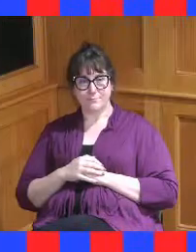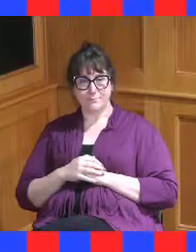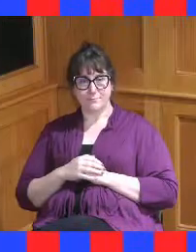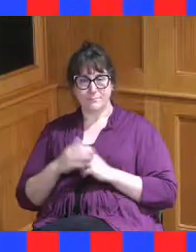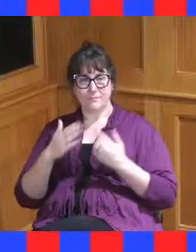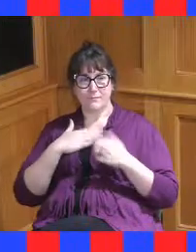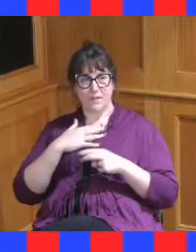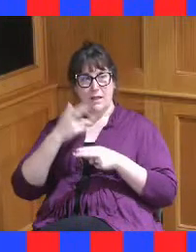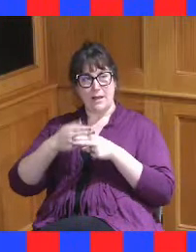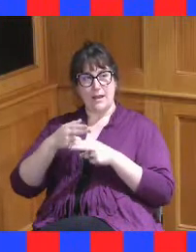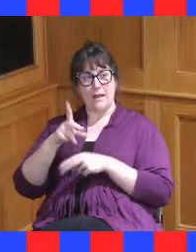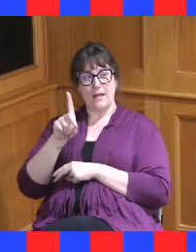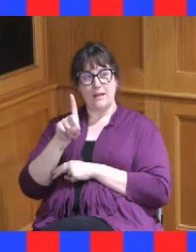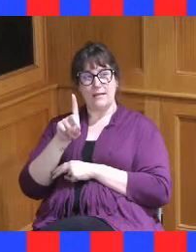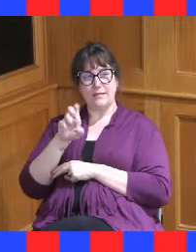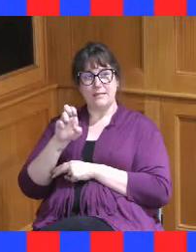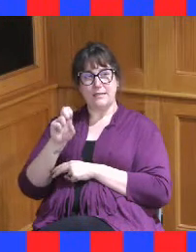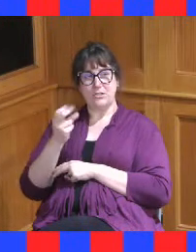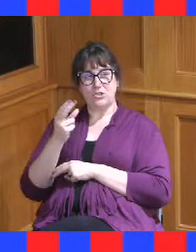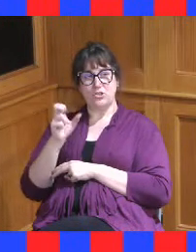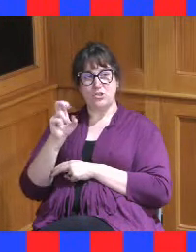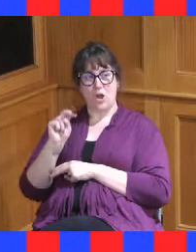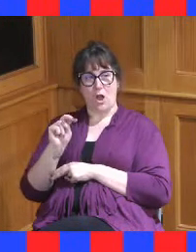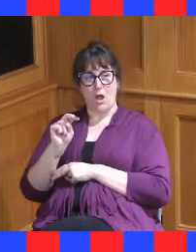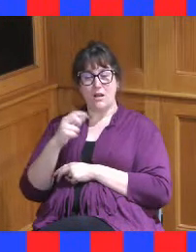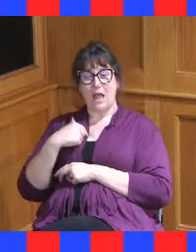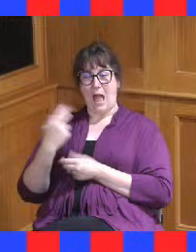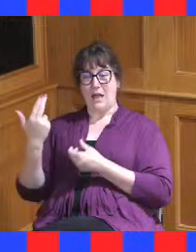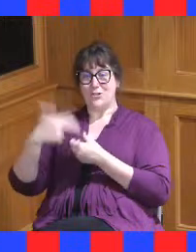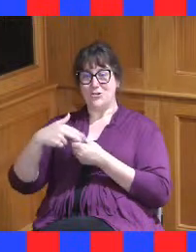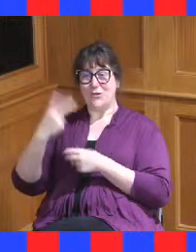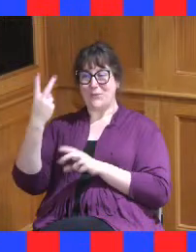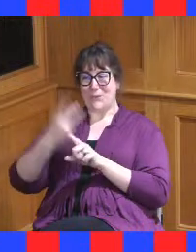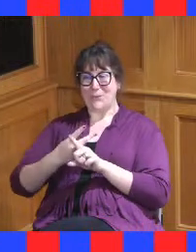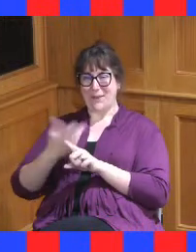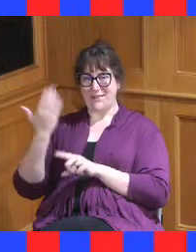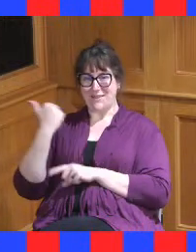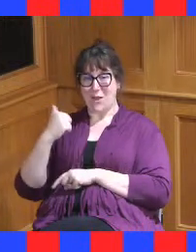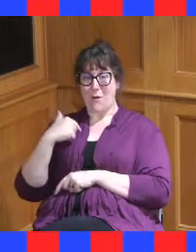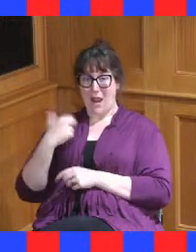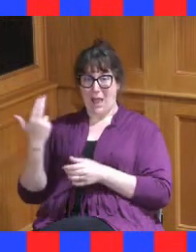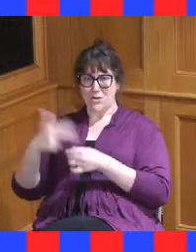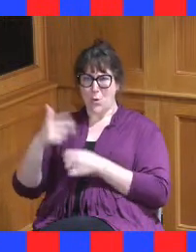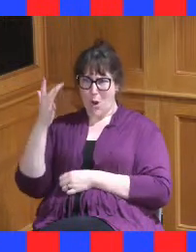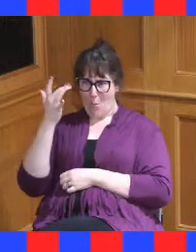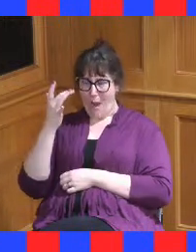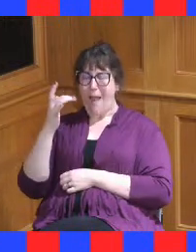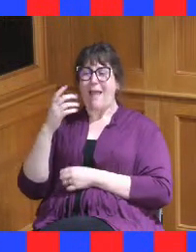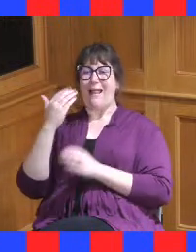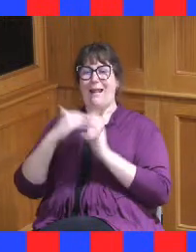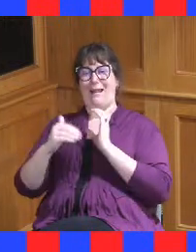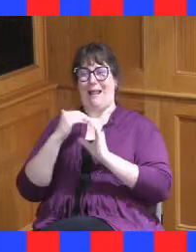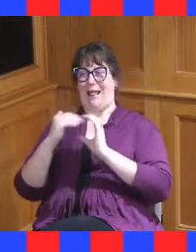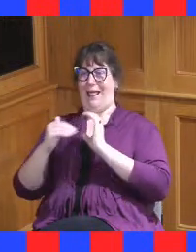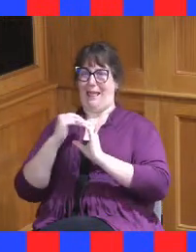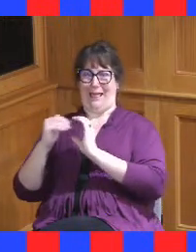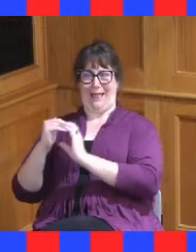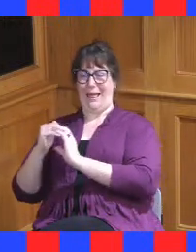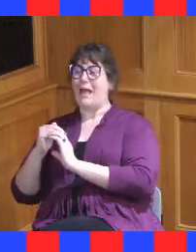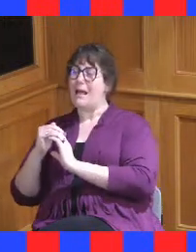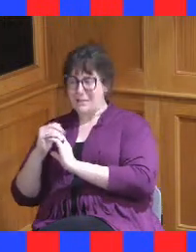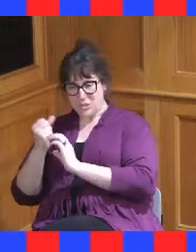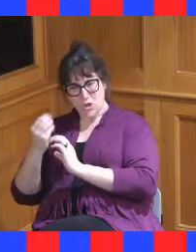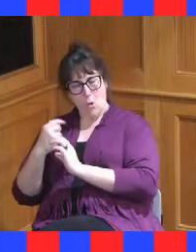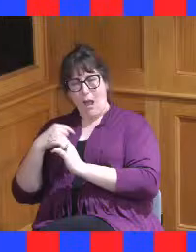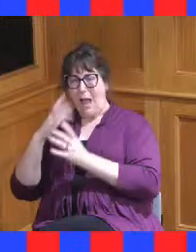My name is Deshaun Mack. I'm a youth advisory board leader. I joined 2 months ago. I joined really because I kept getting emails about it, so I decided to go to a meeting and see what it's about. And